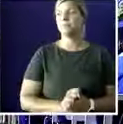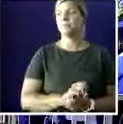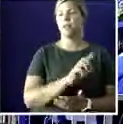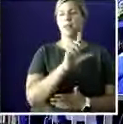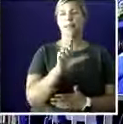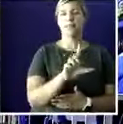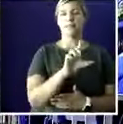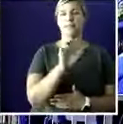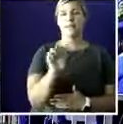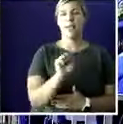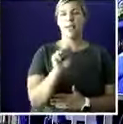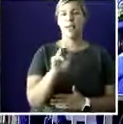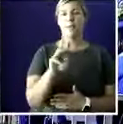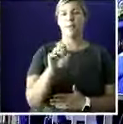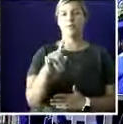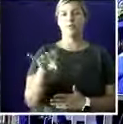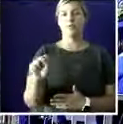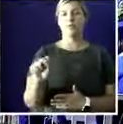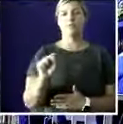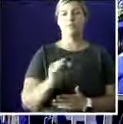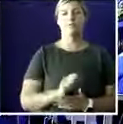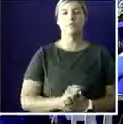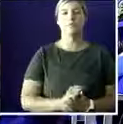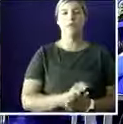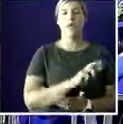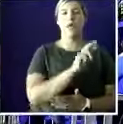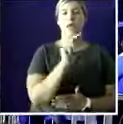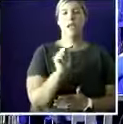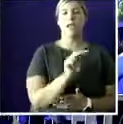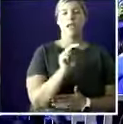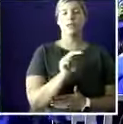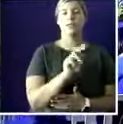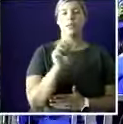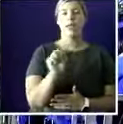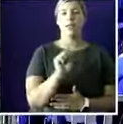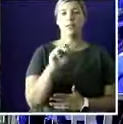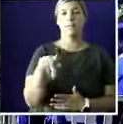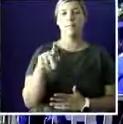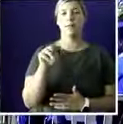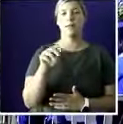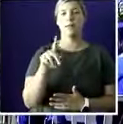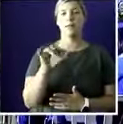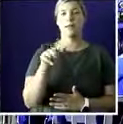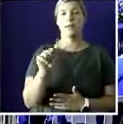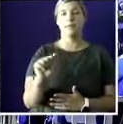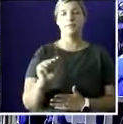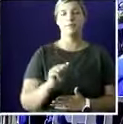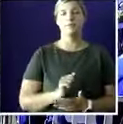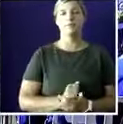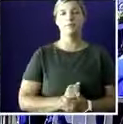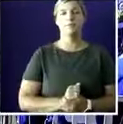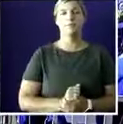Lindsay Ann Burns. Nicholas Alex Padilla.